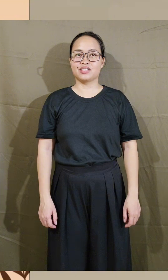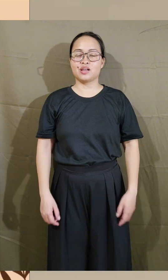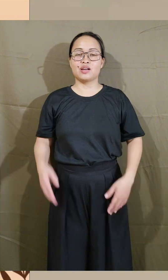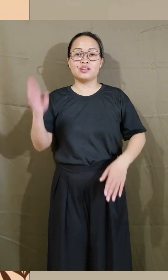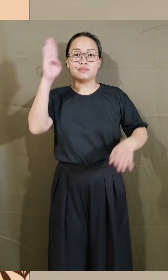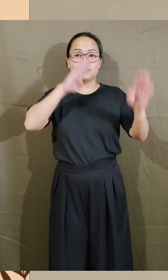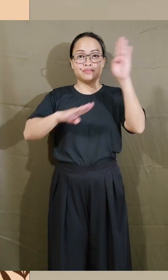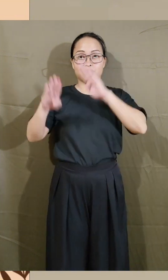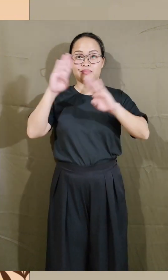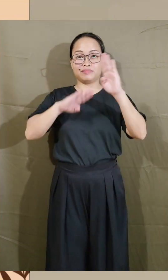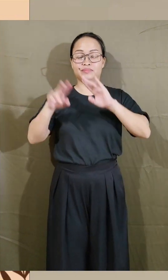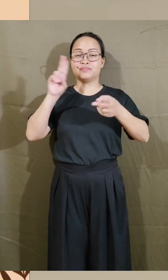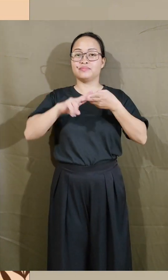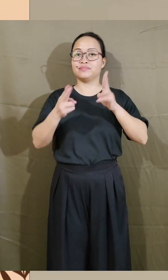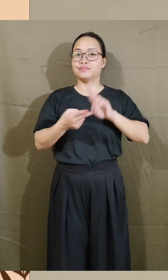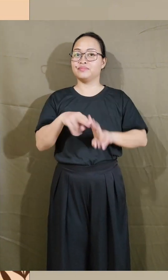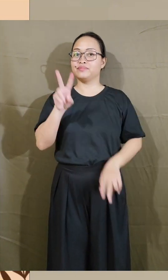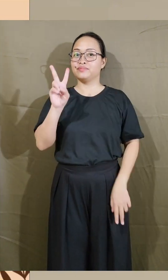Problem number 2.